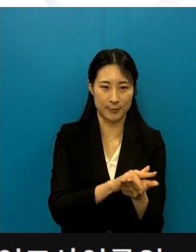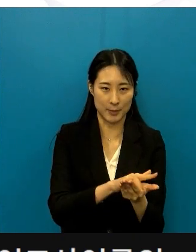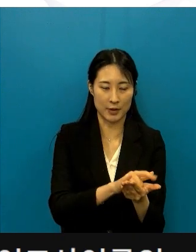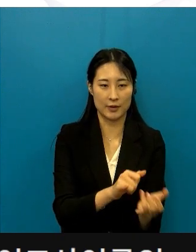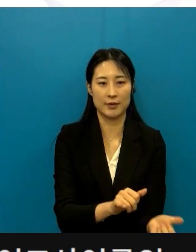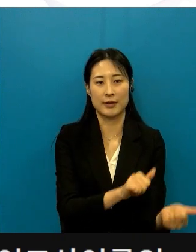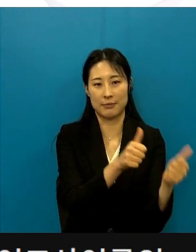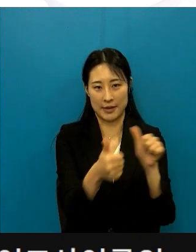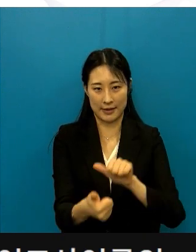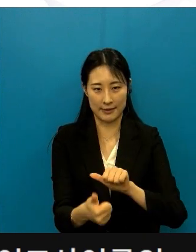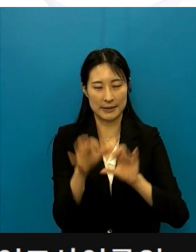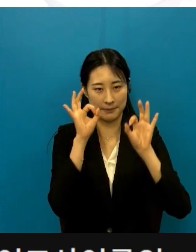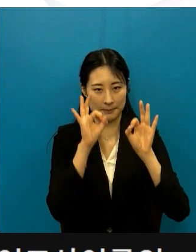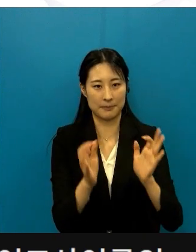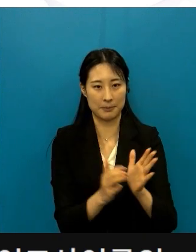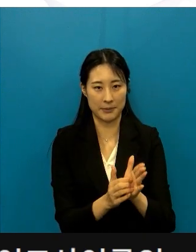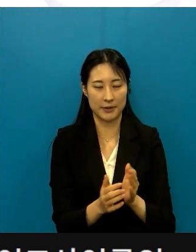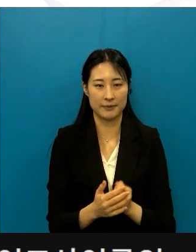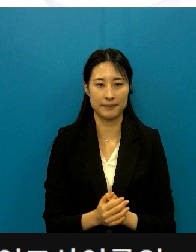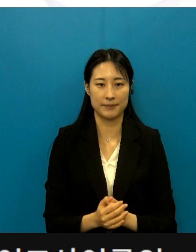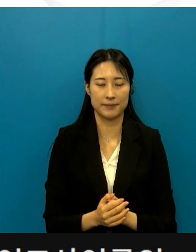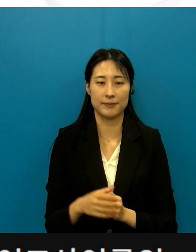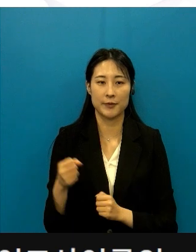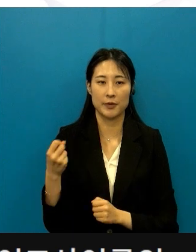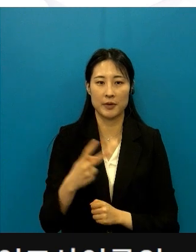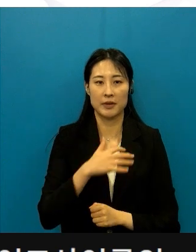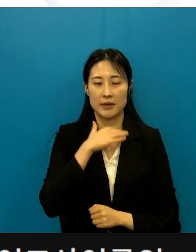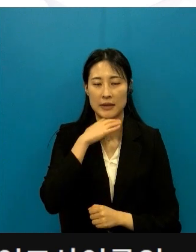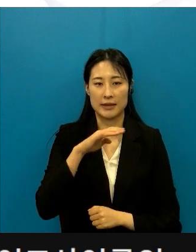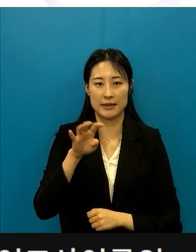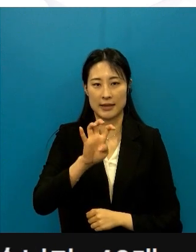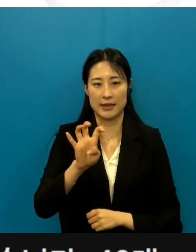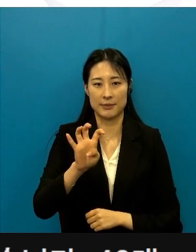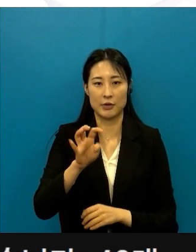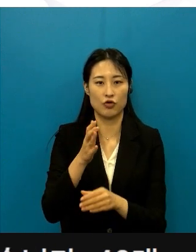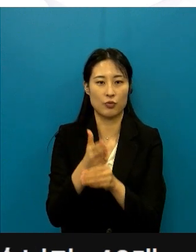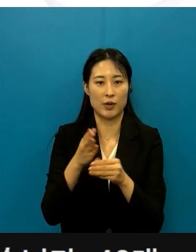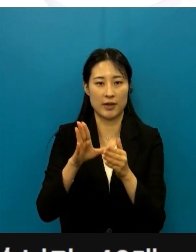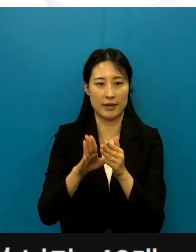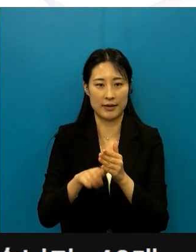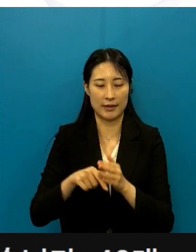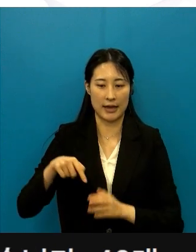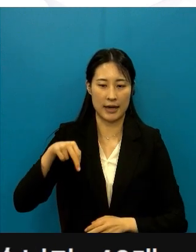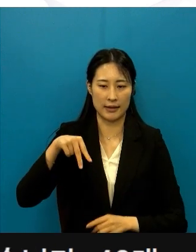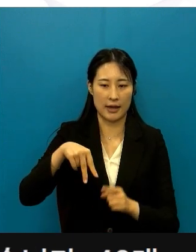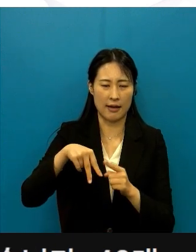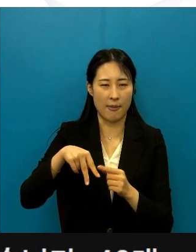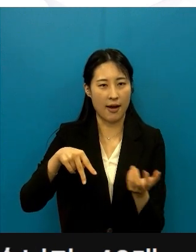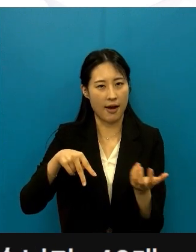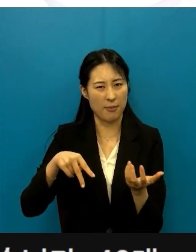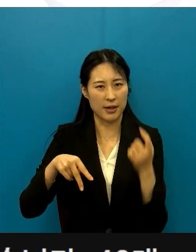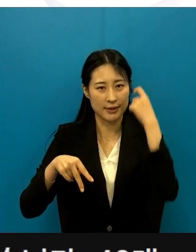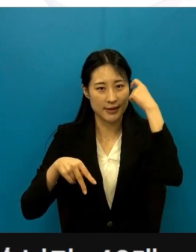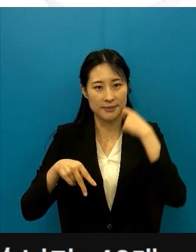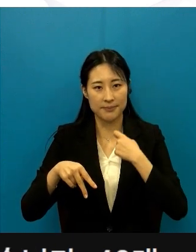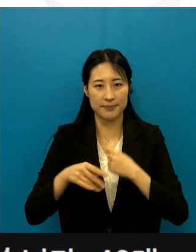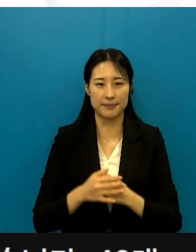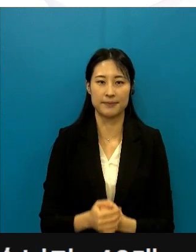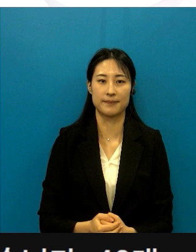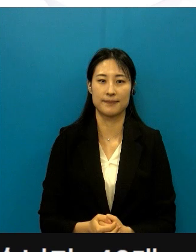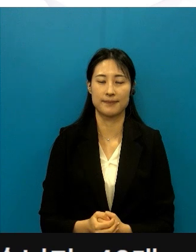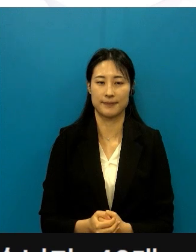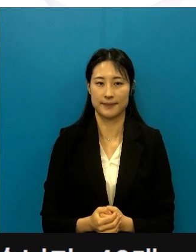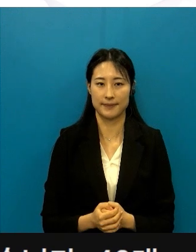mid-40s, she became aware of tangle in her leg, and then at the age of 48, she